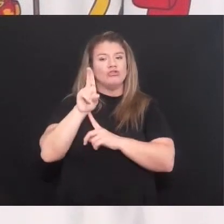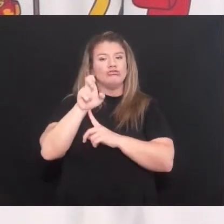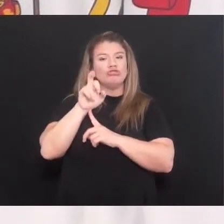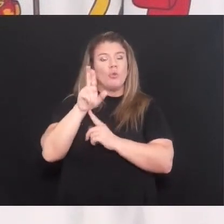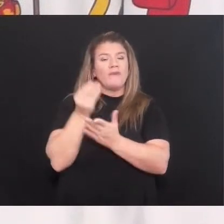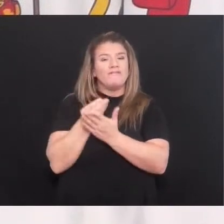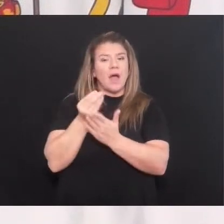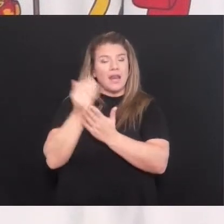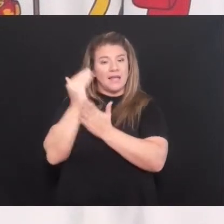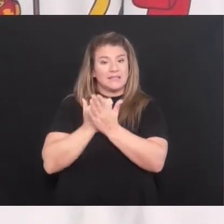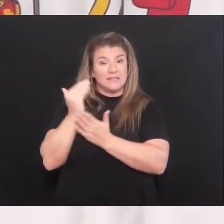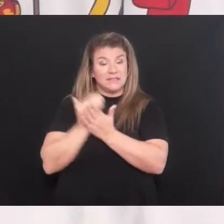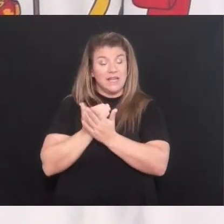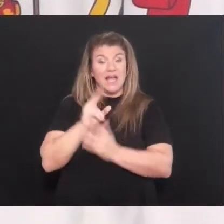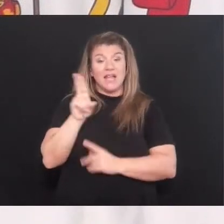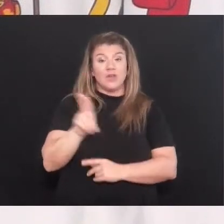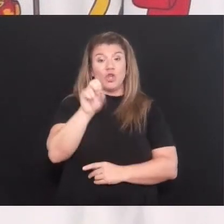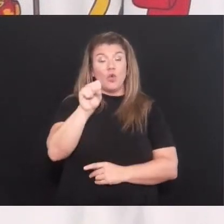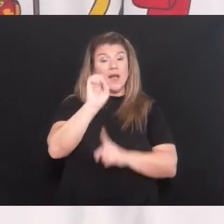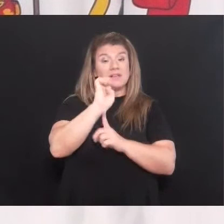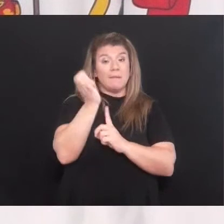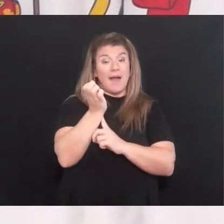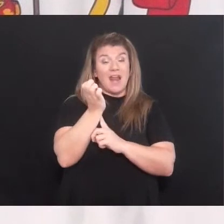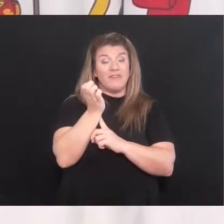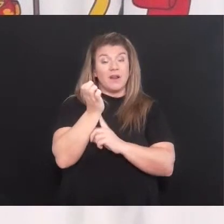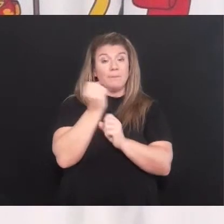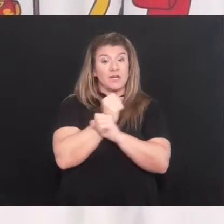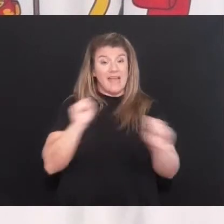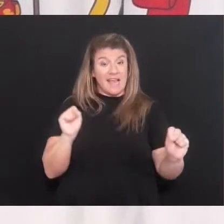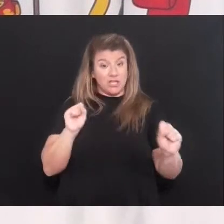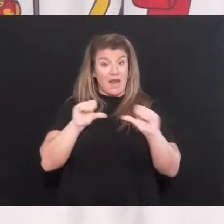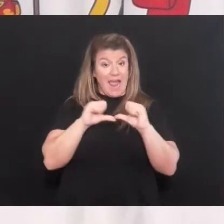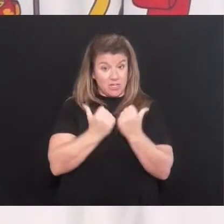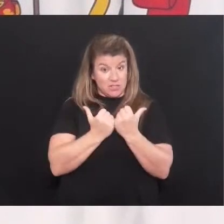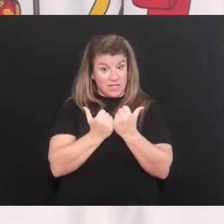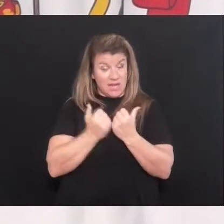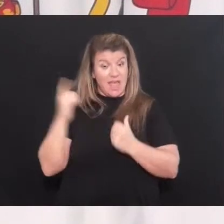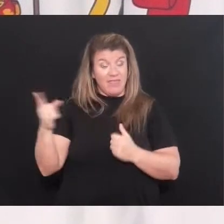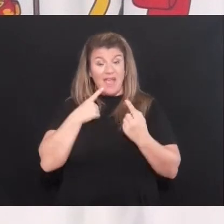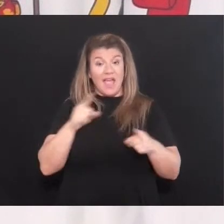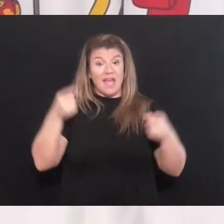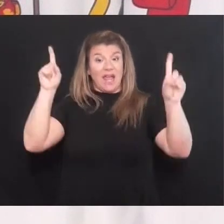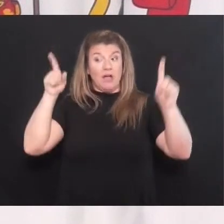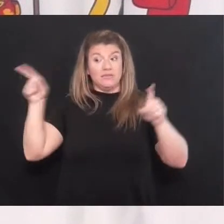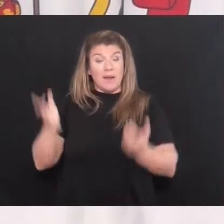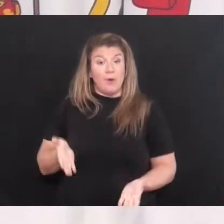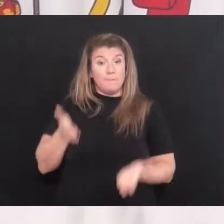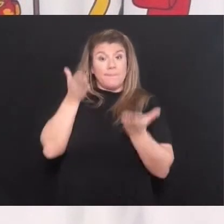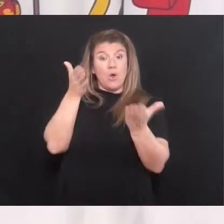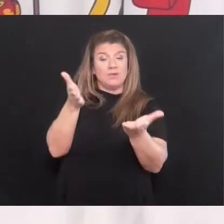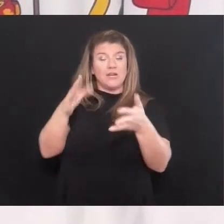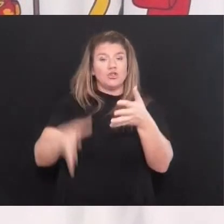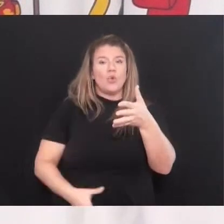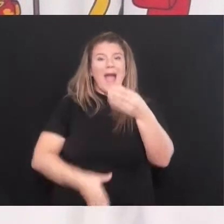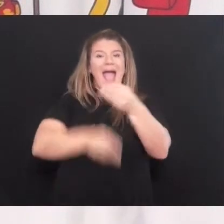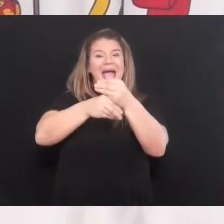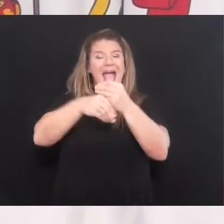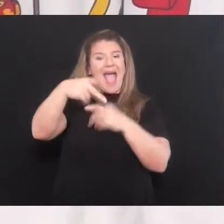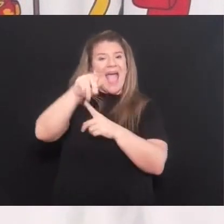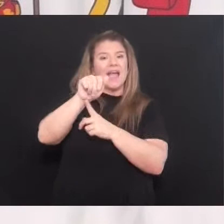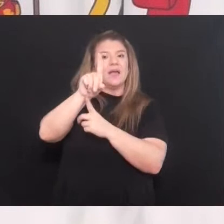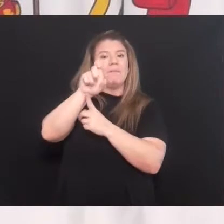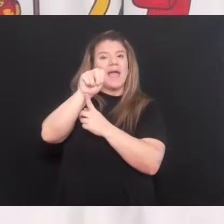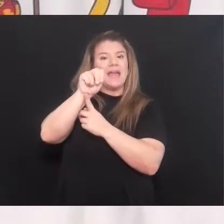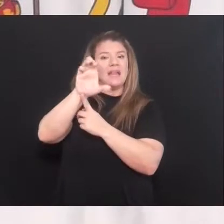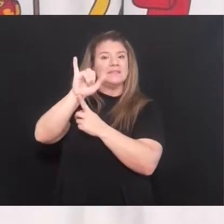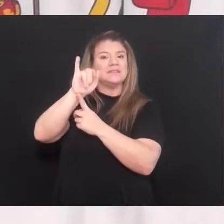U.S. Environmental Protection Agency announced that they are proposing to add Peyton